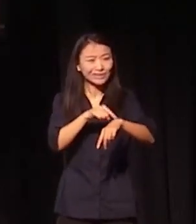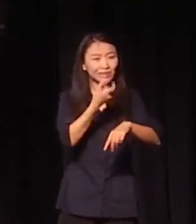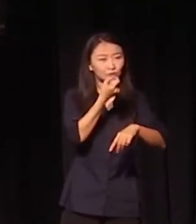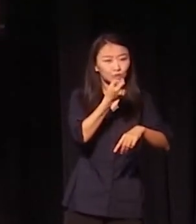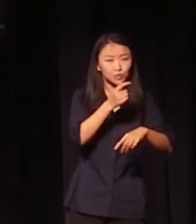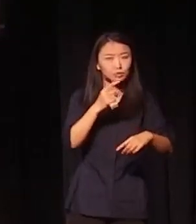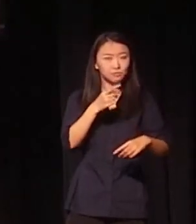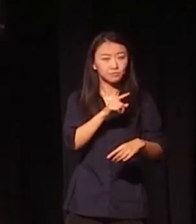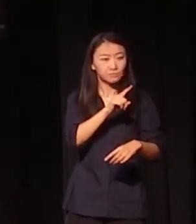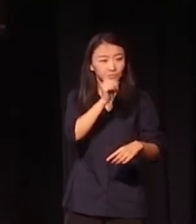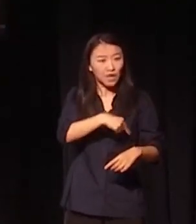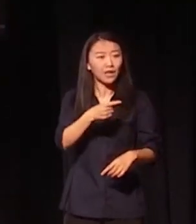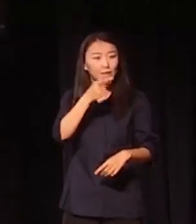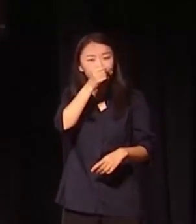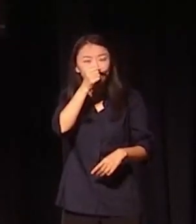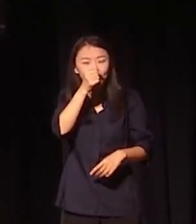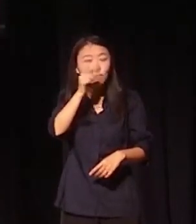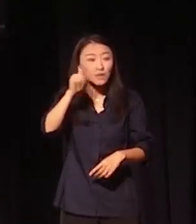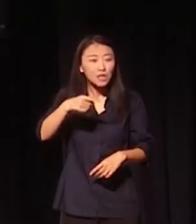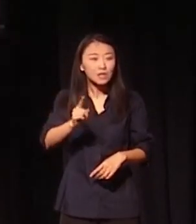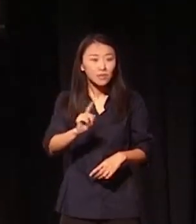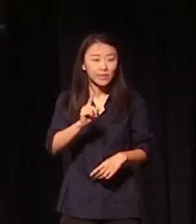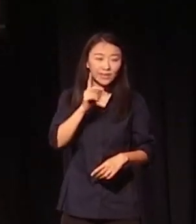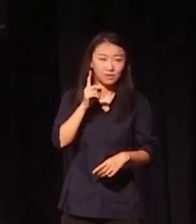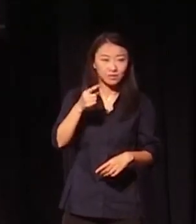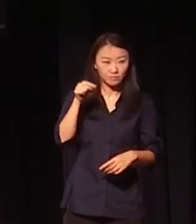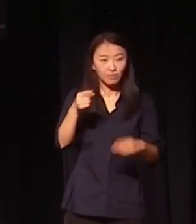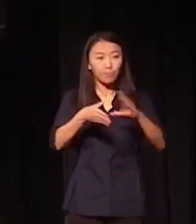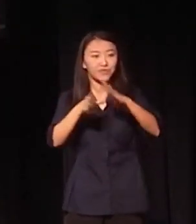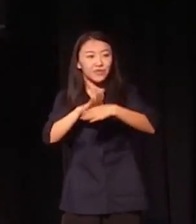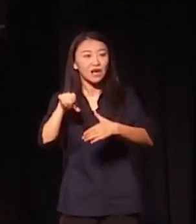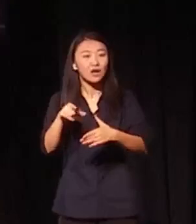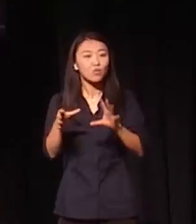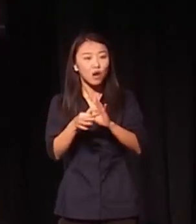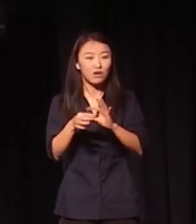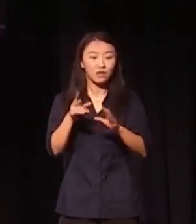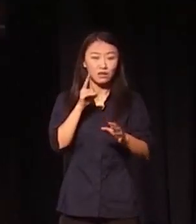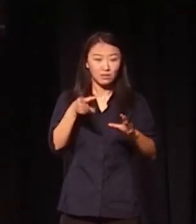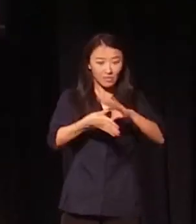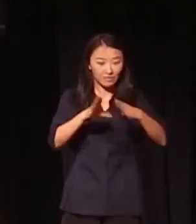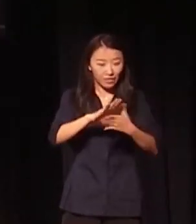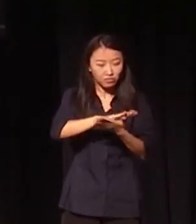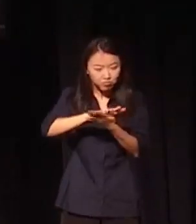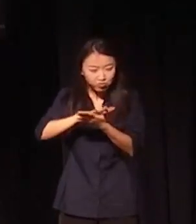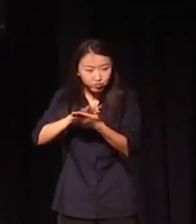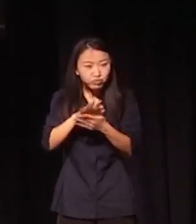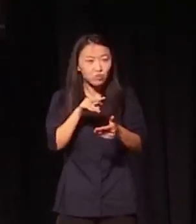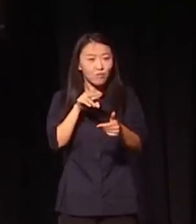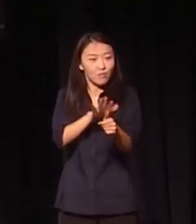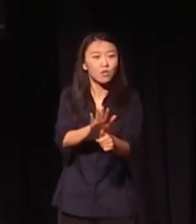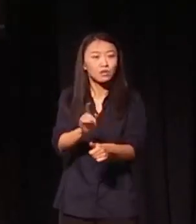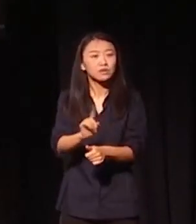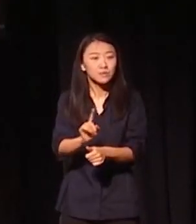other things. So I sort of really appreciate this idea of intercultural mediation. So essentially